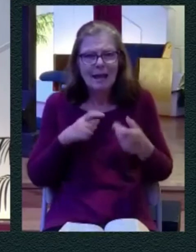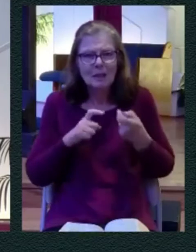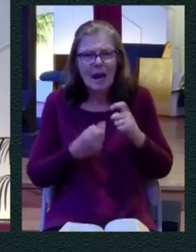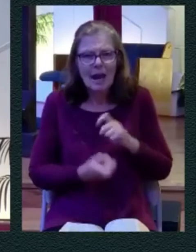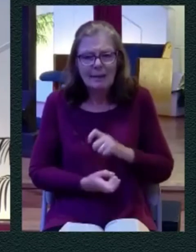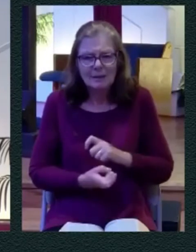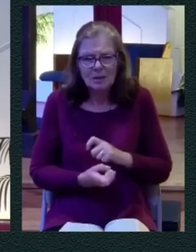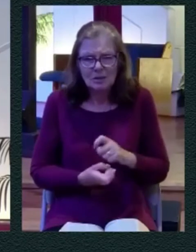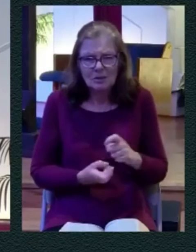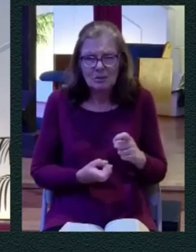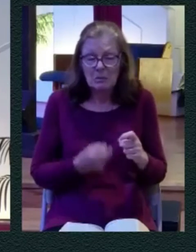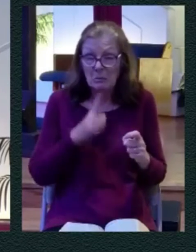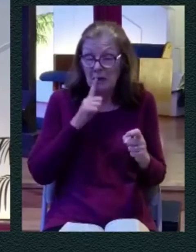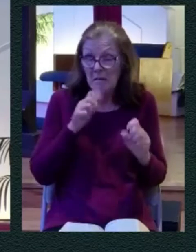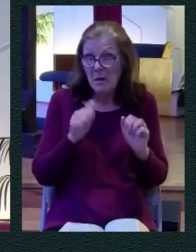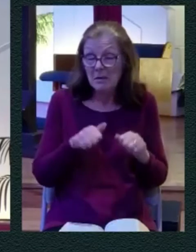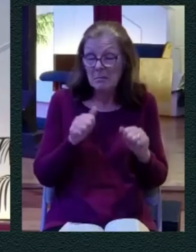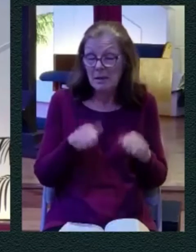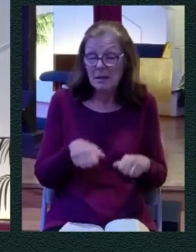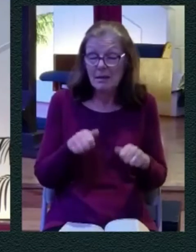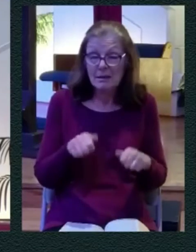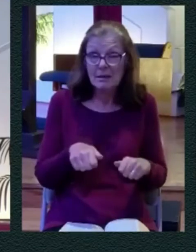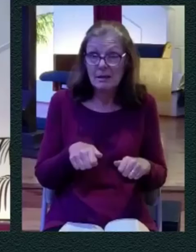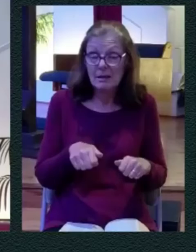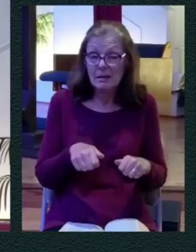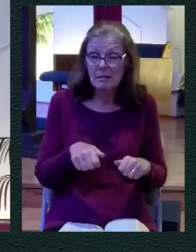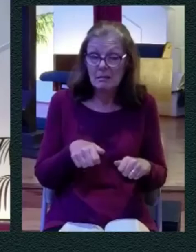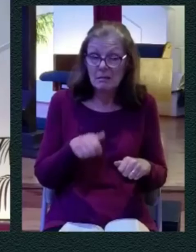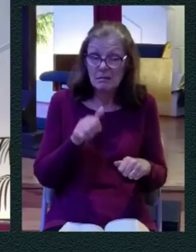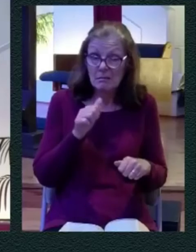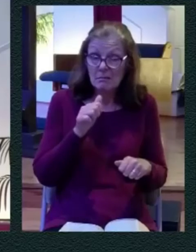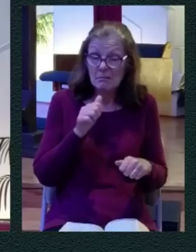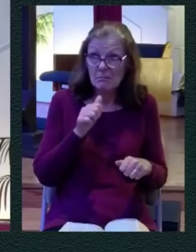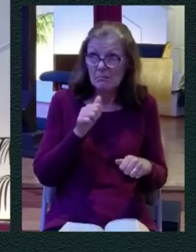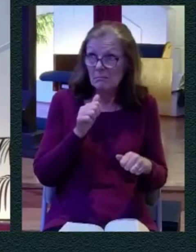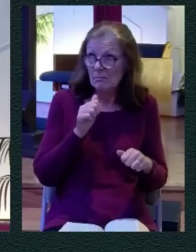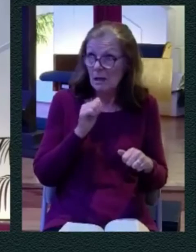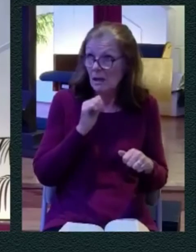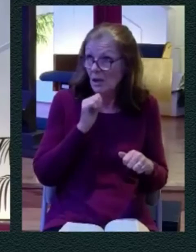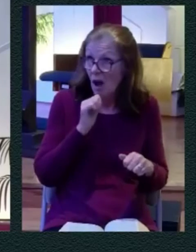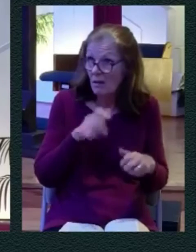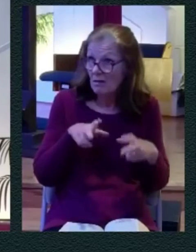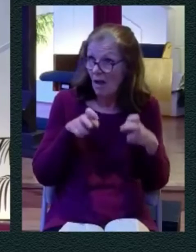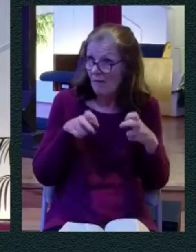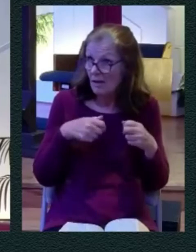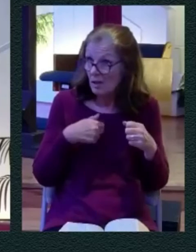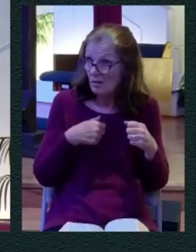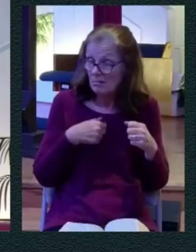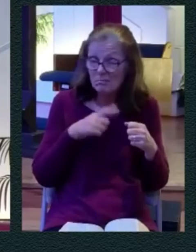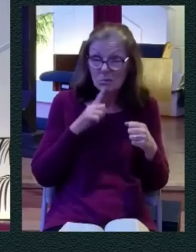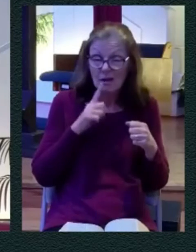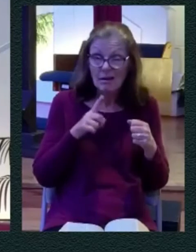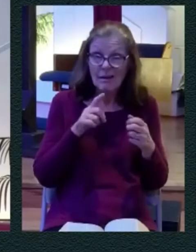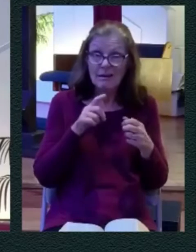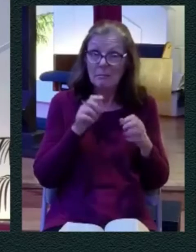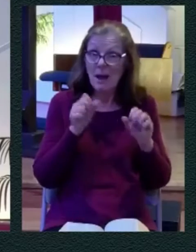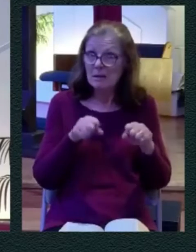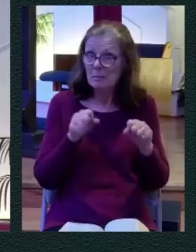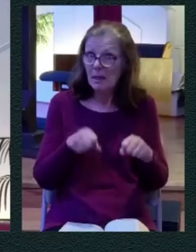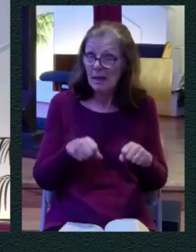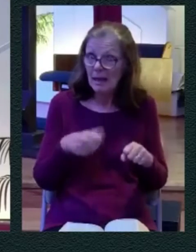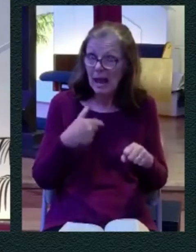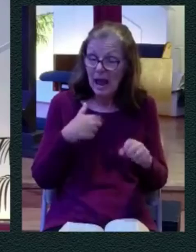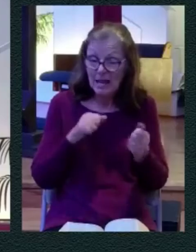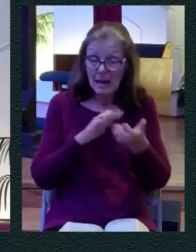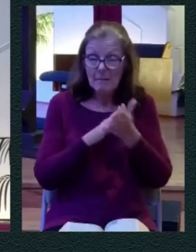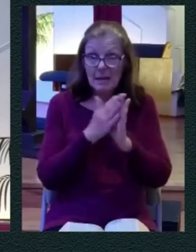there really the possibility of not being selfish? Is there really the possibility of the